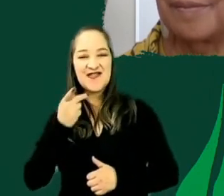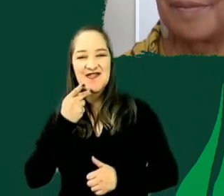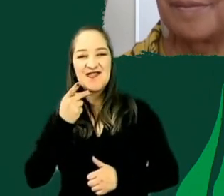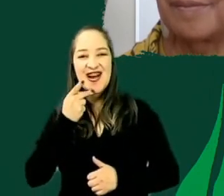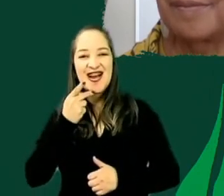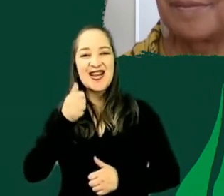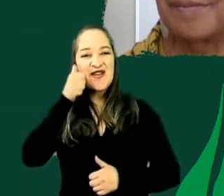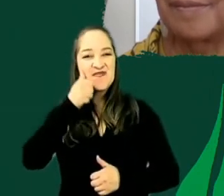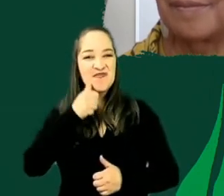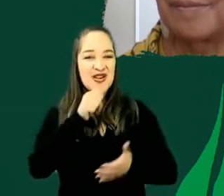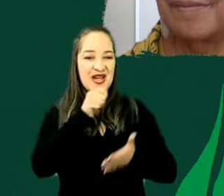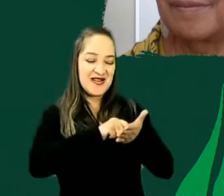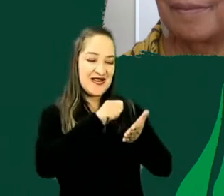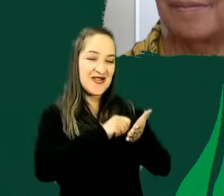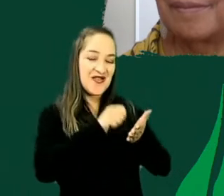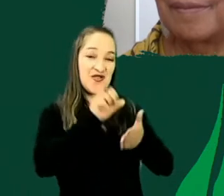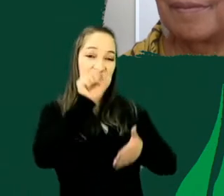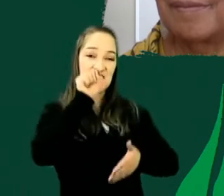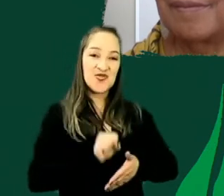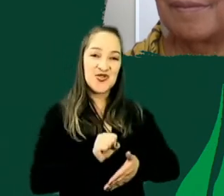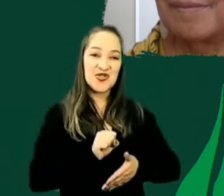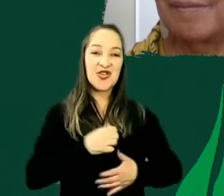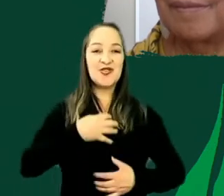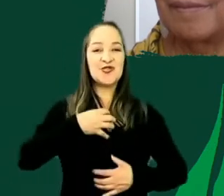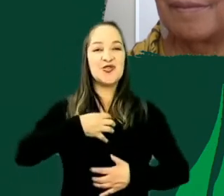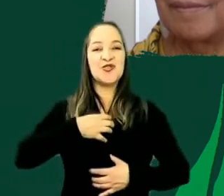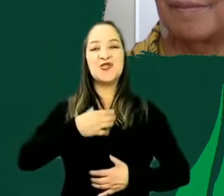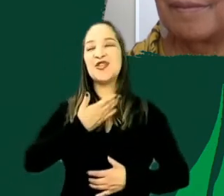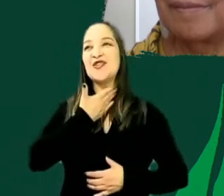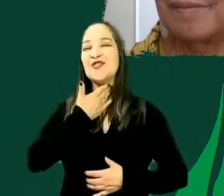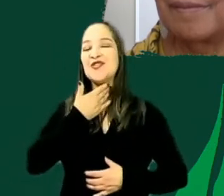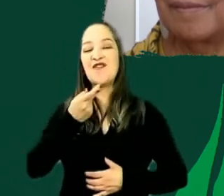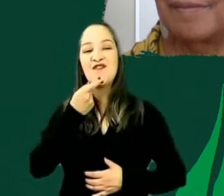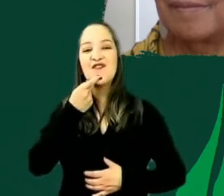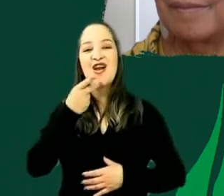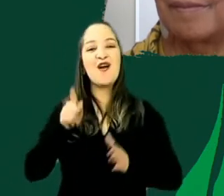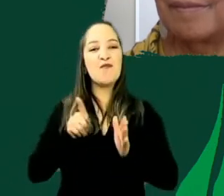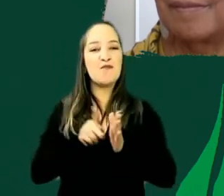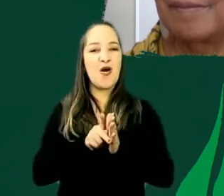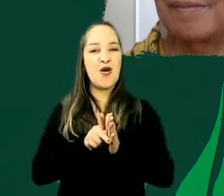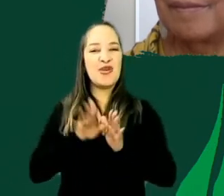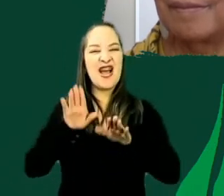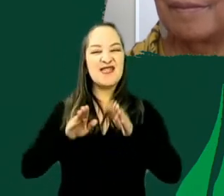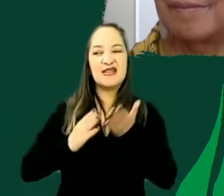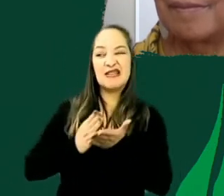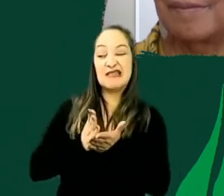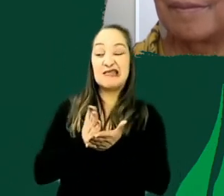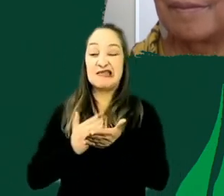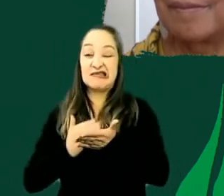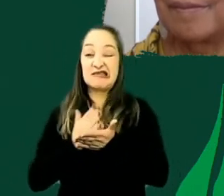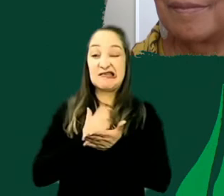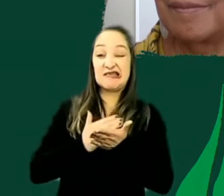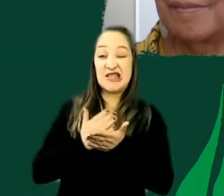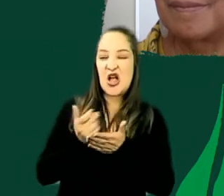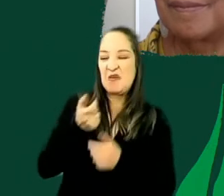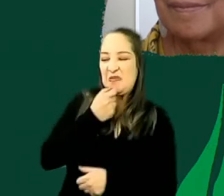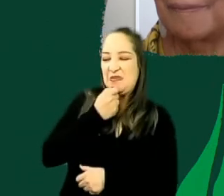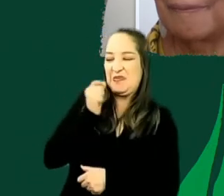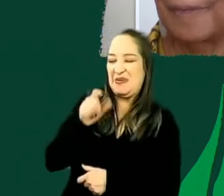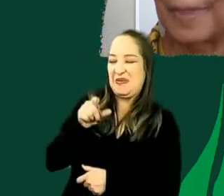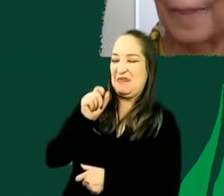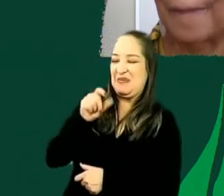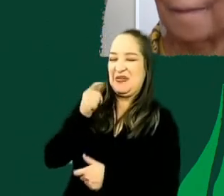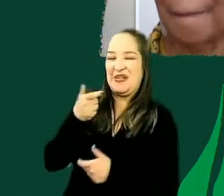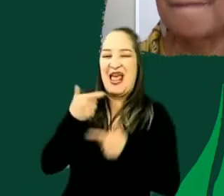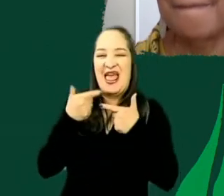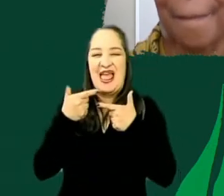their own language, how this caused some and bothered some people, and some people even made